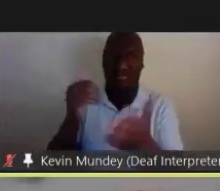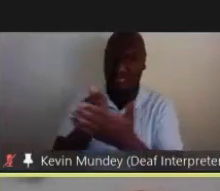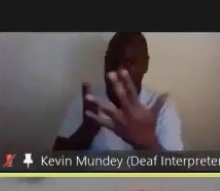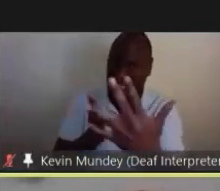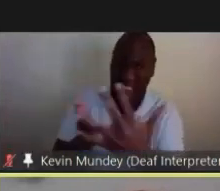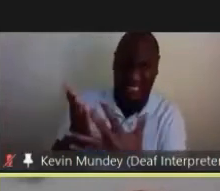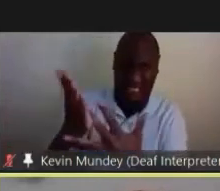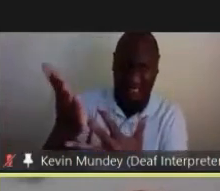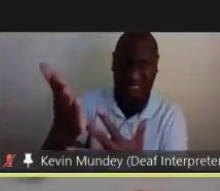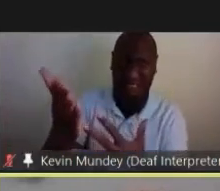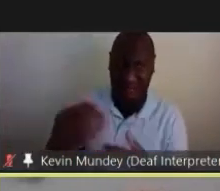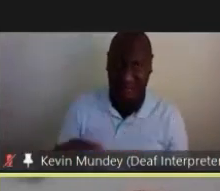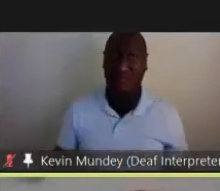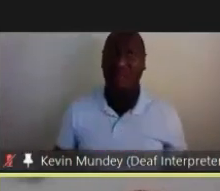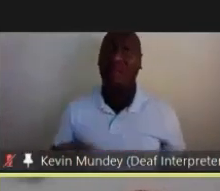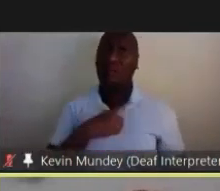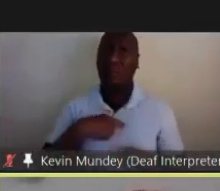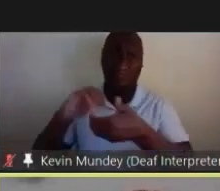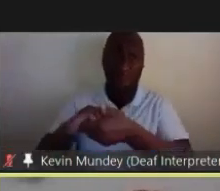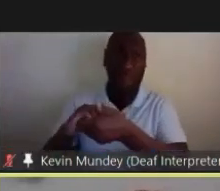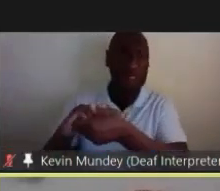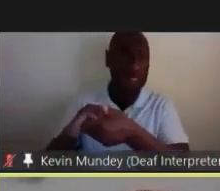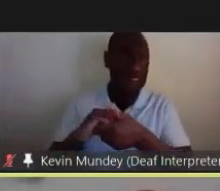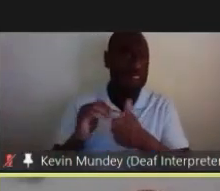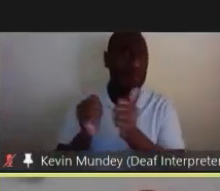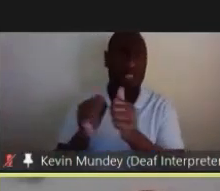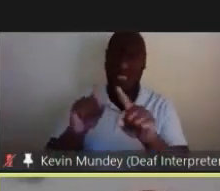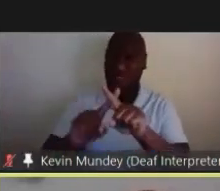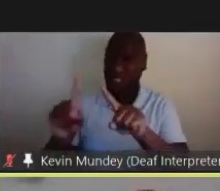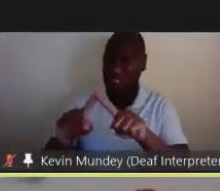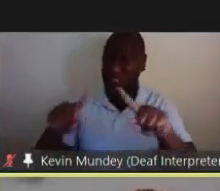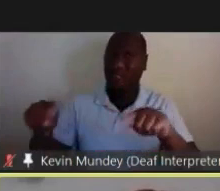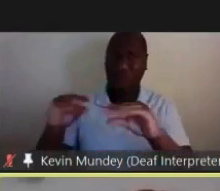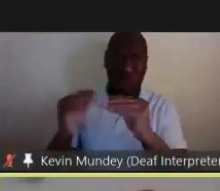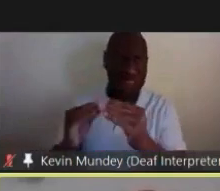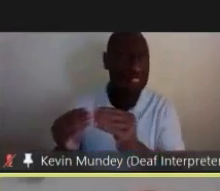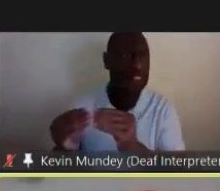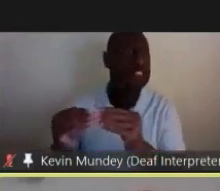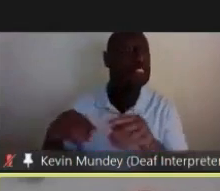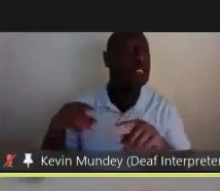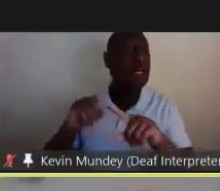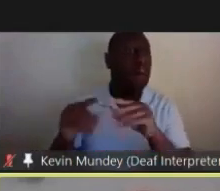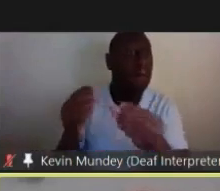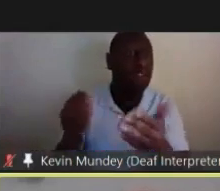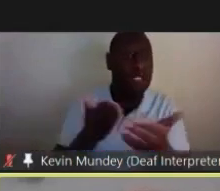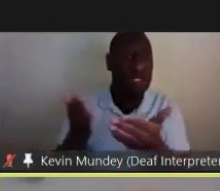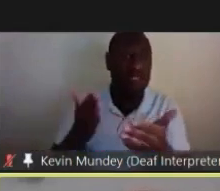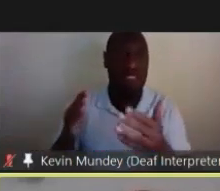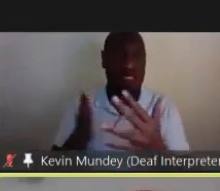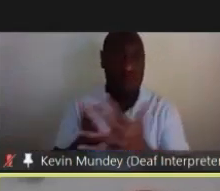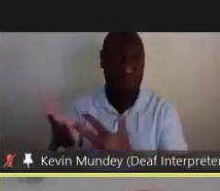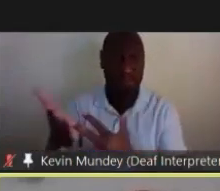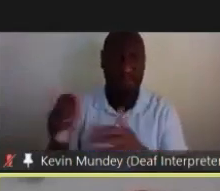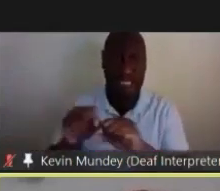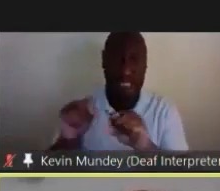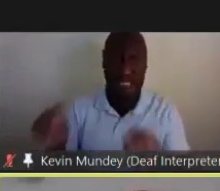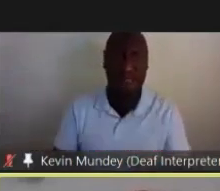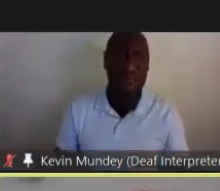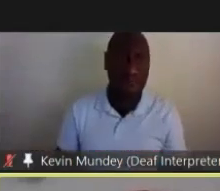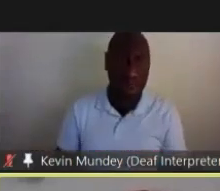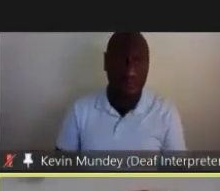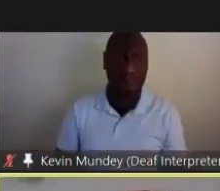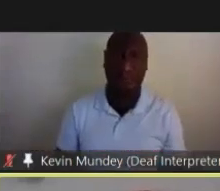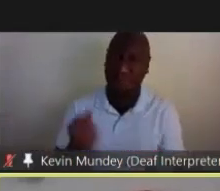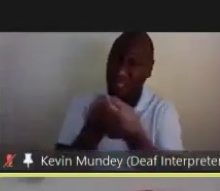partnered with various organizations who provide services for people with disabilities, including advocacy and assistance